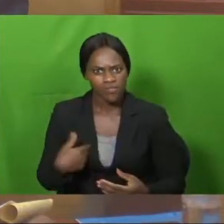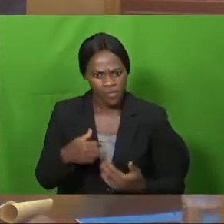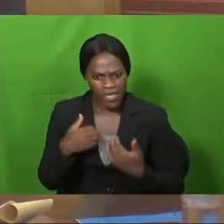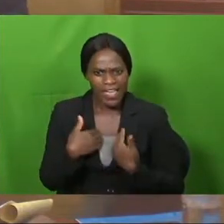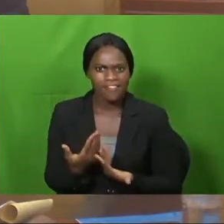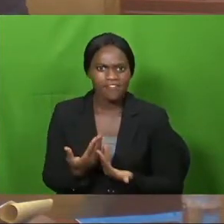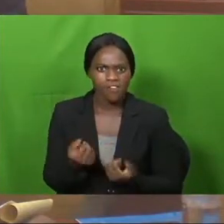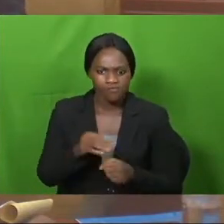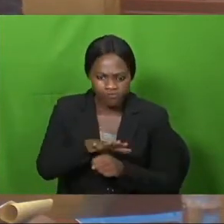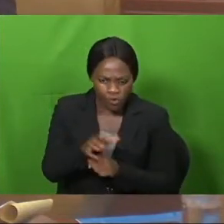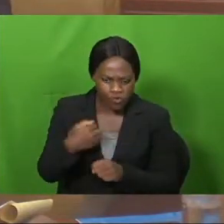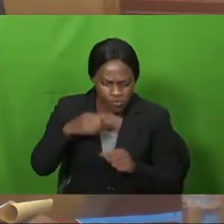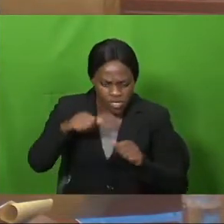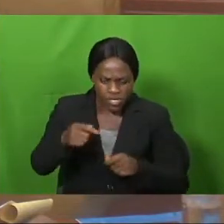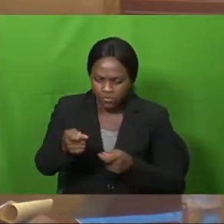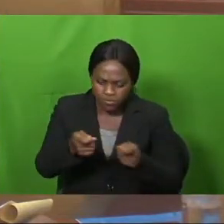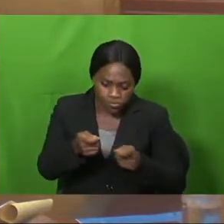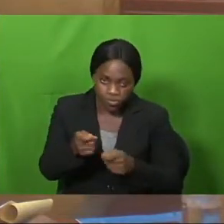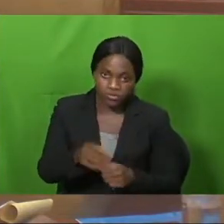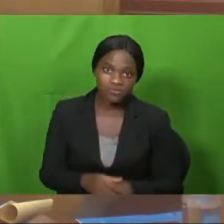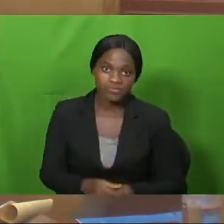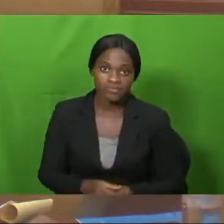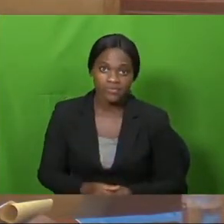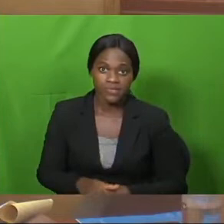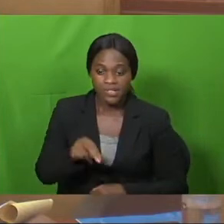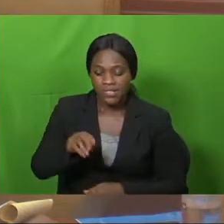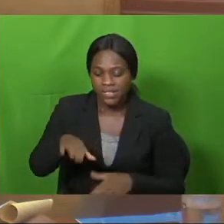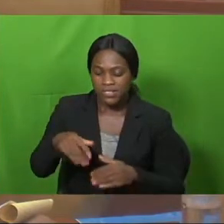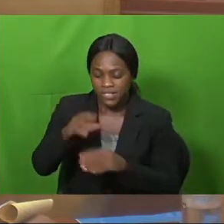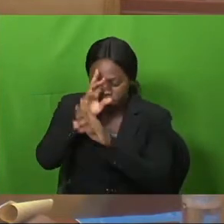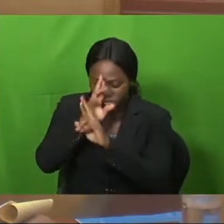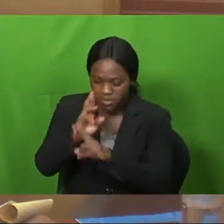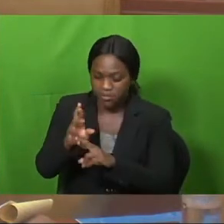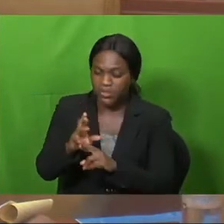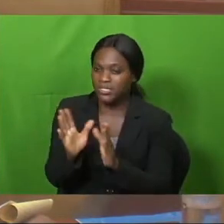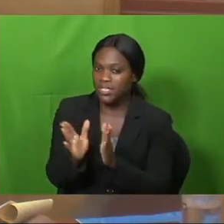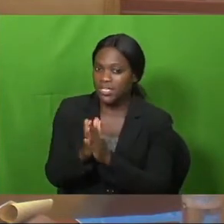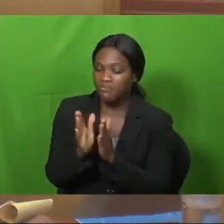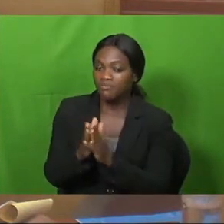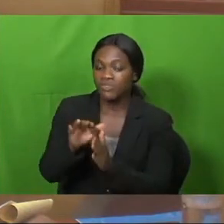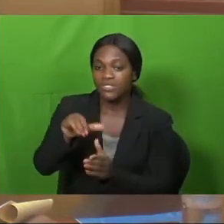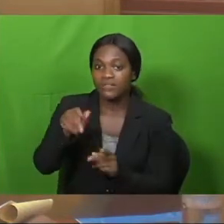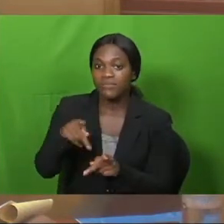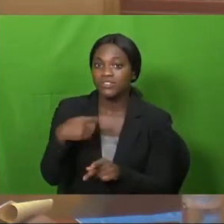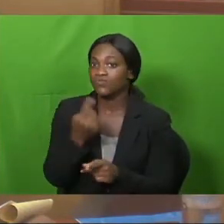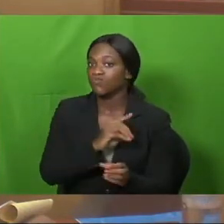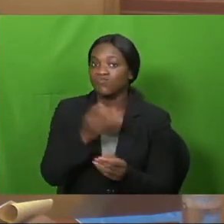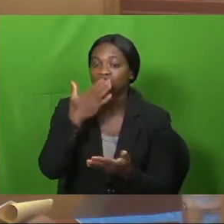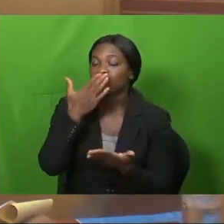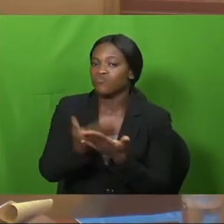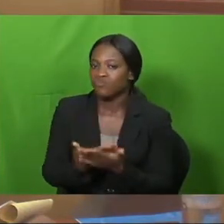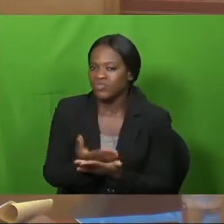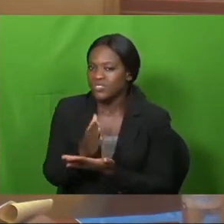And we should give glory where it is due. Sometimes it's not fair to pretend.